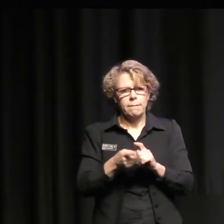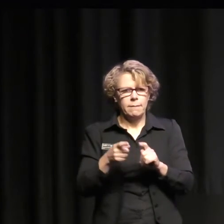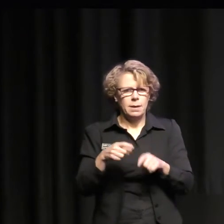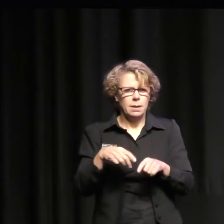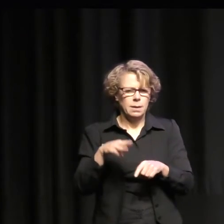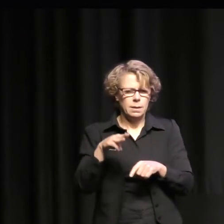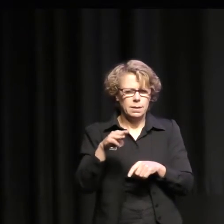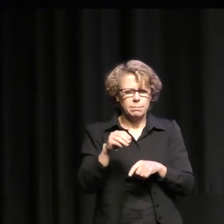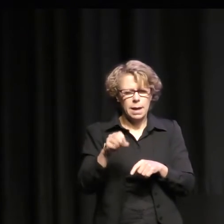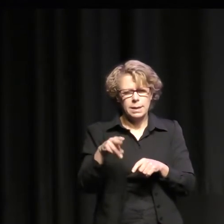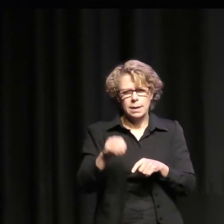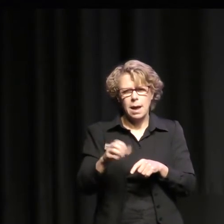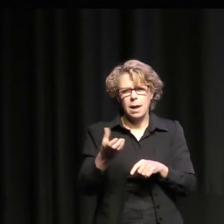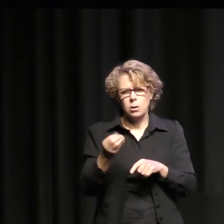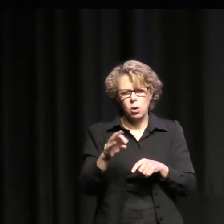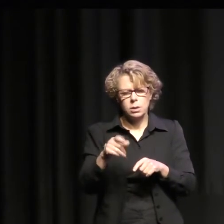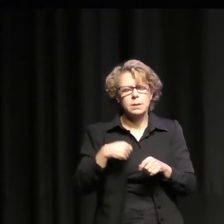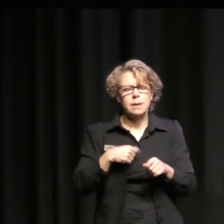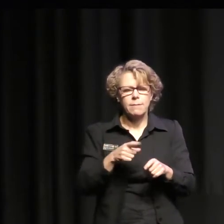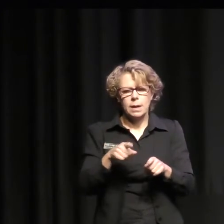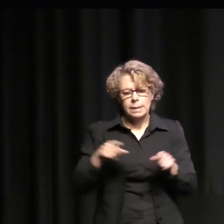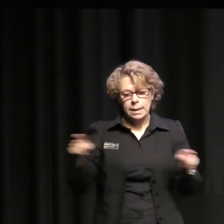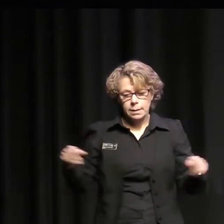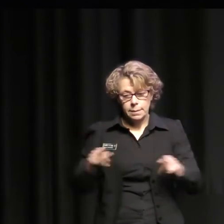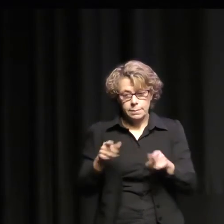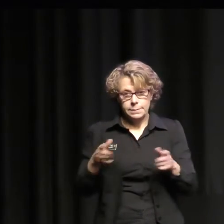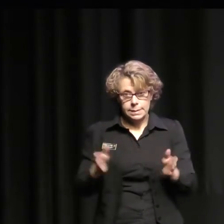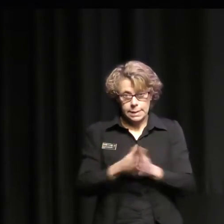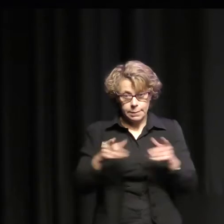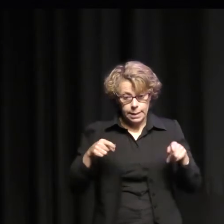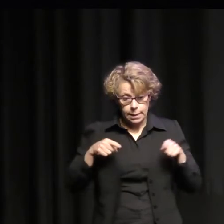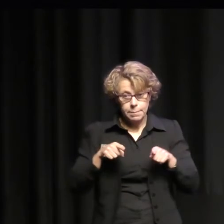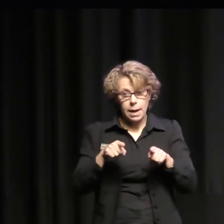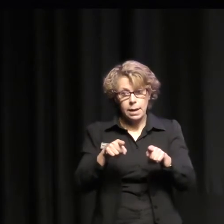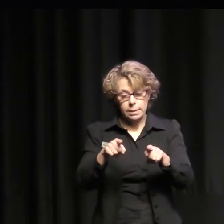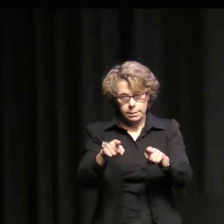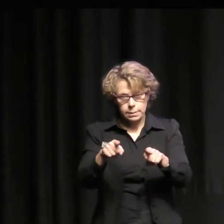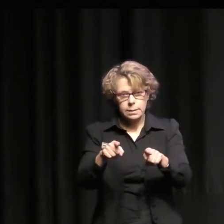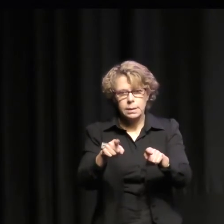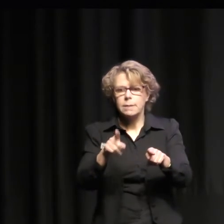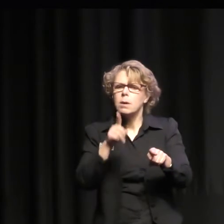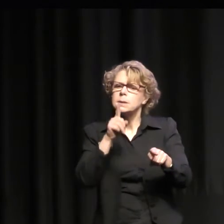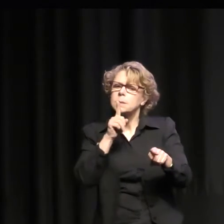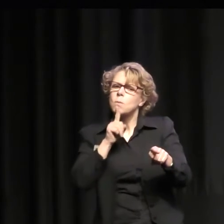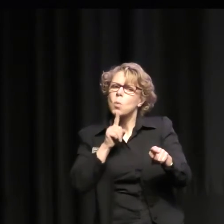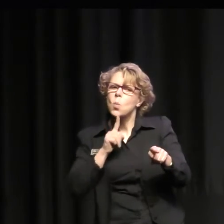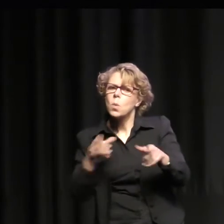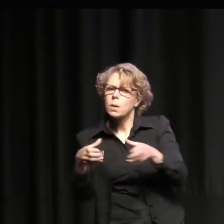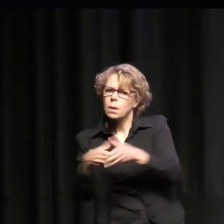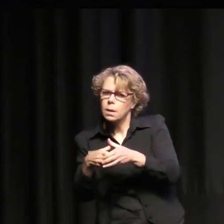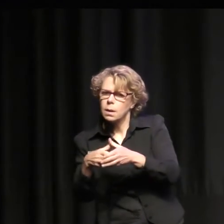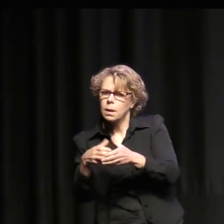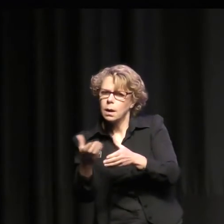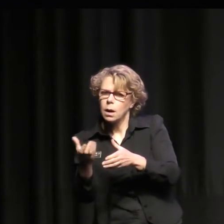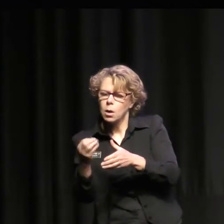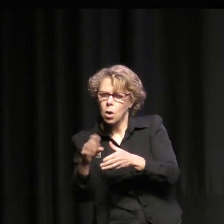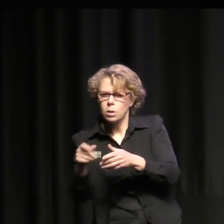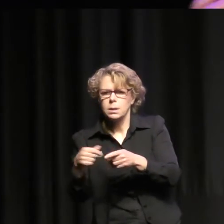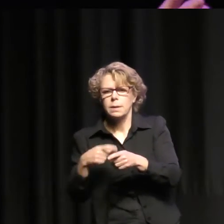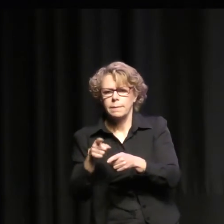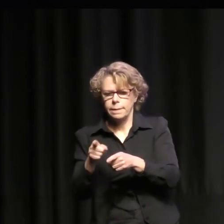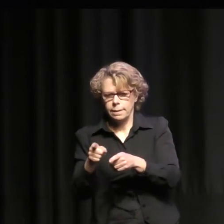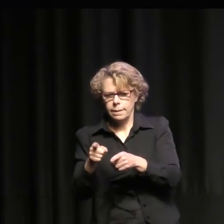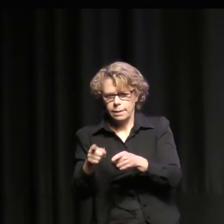Carta because alongside of it was a minor Carta, the Charter of